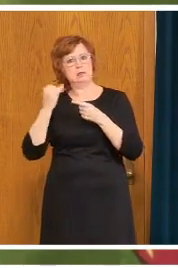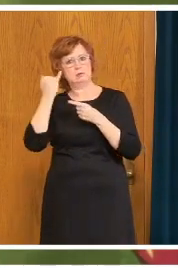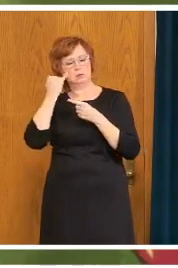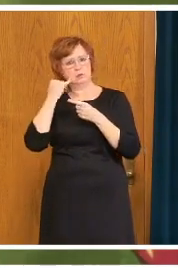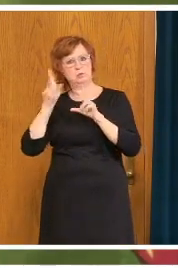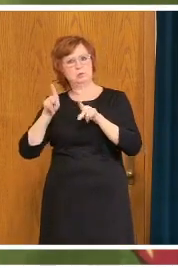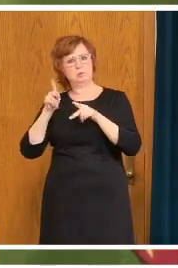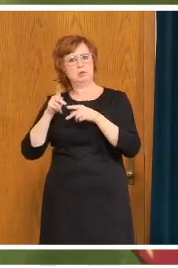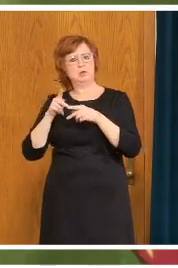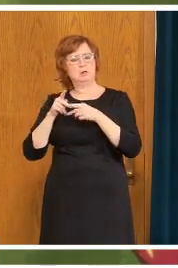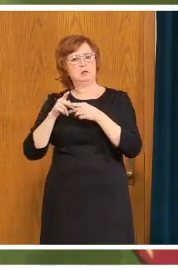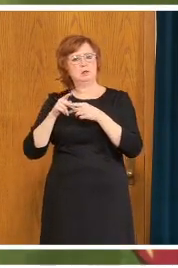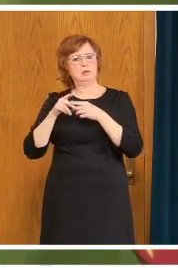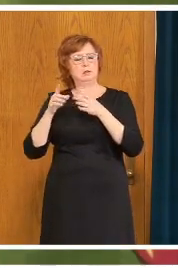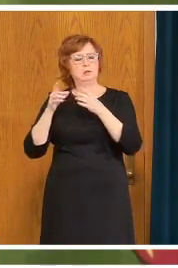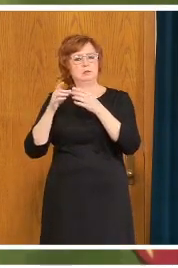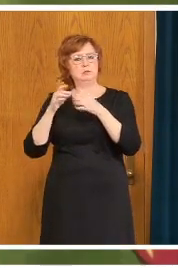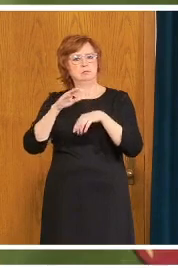people.